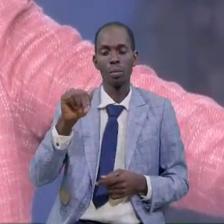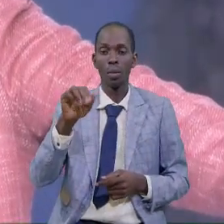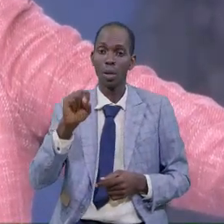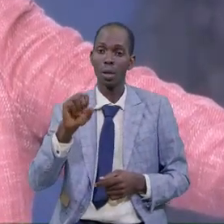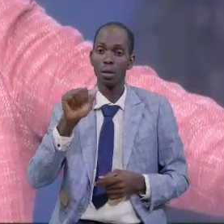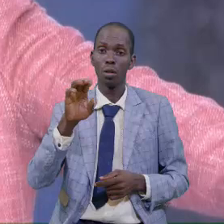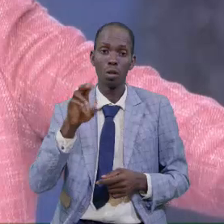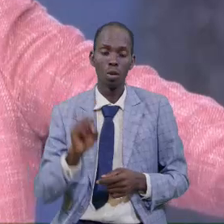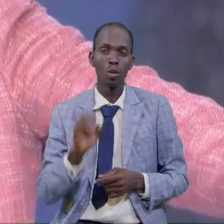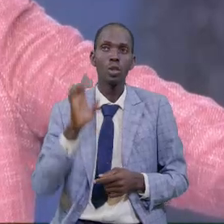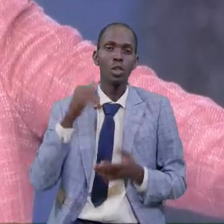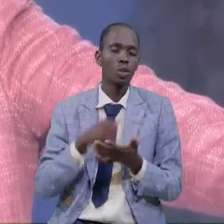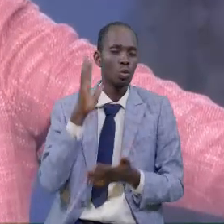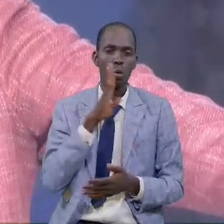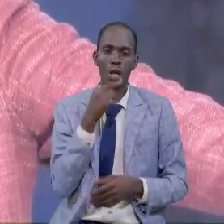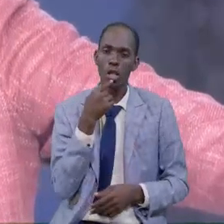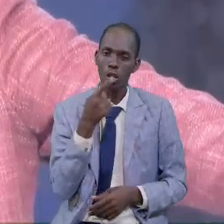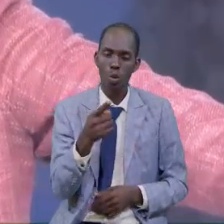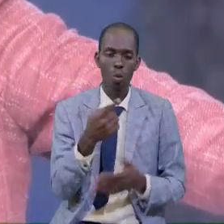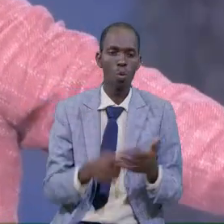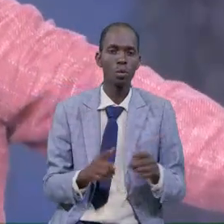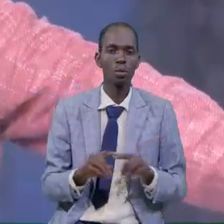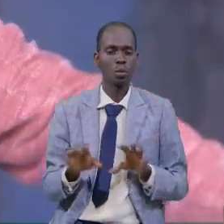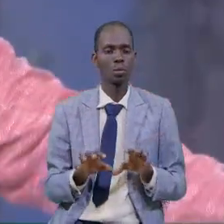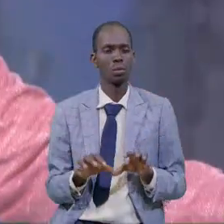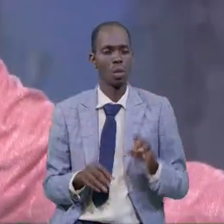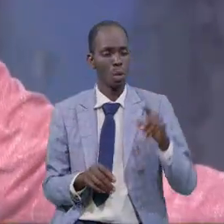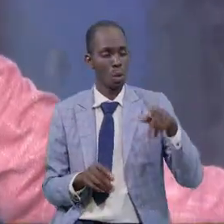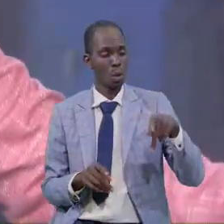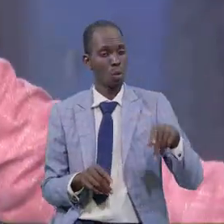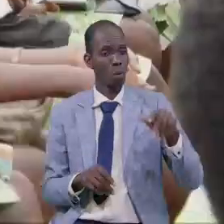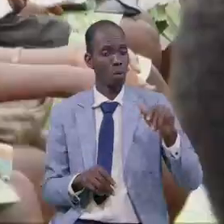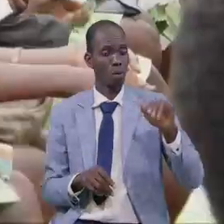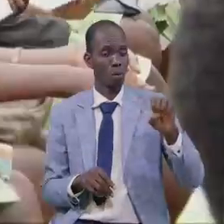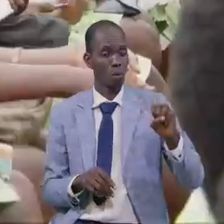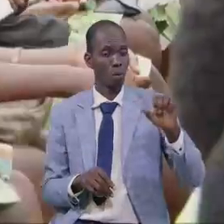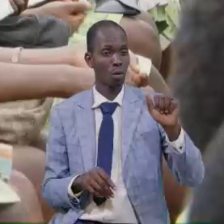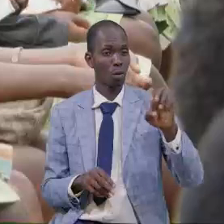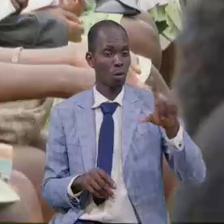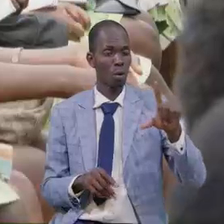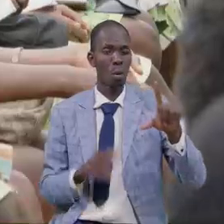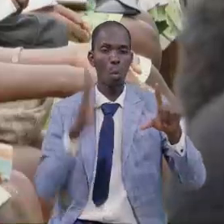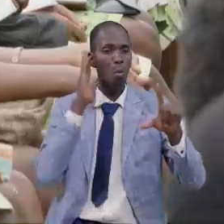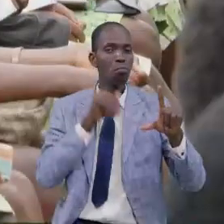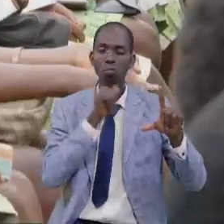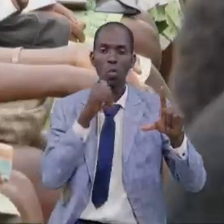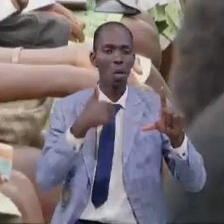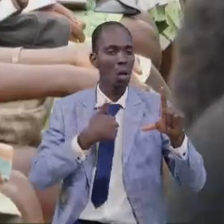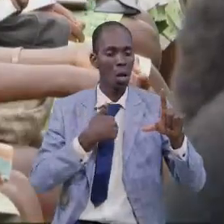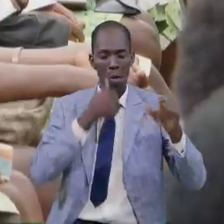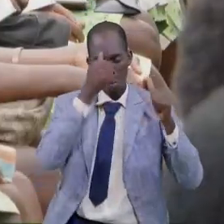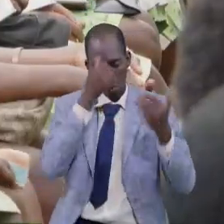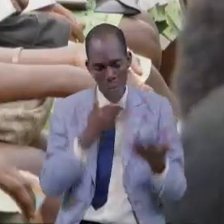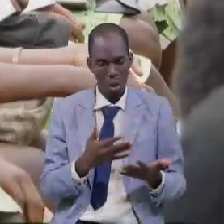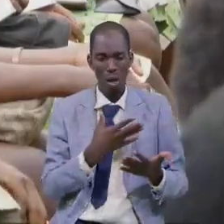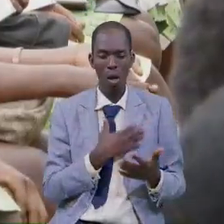Saul would never have behaved like that if the inner change had not taken place